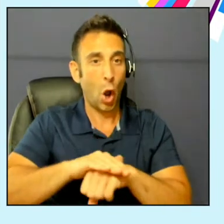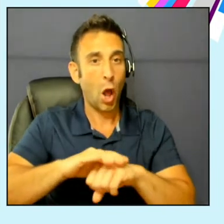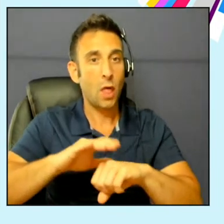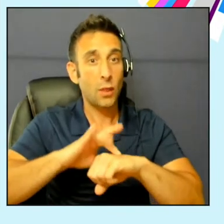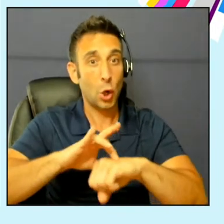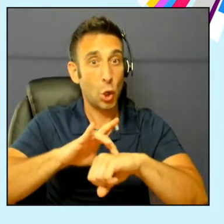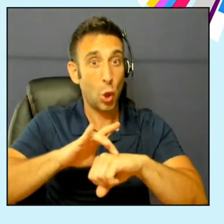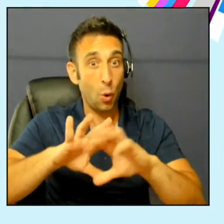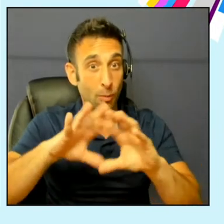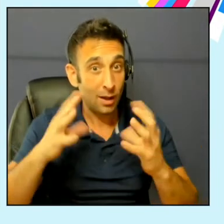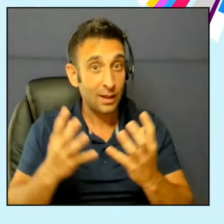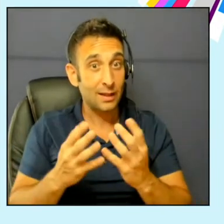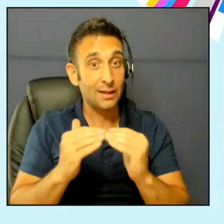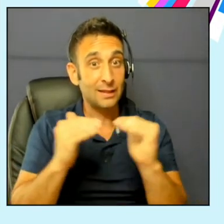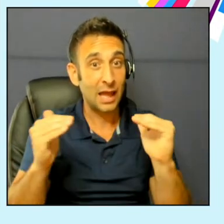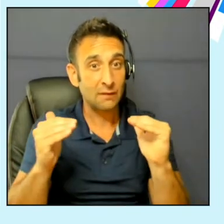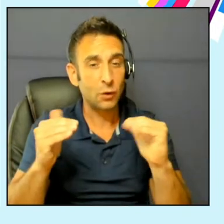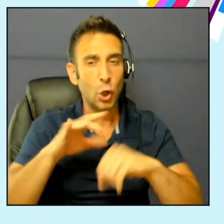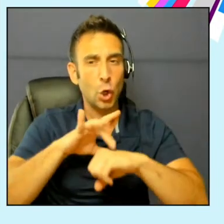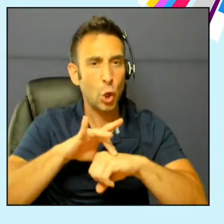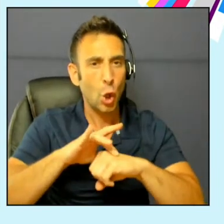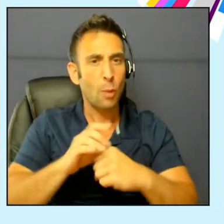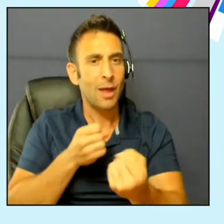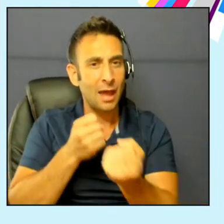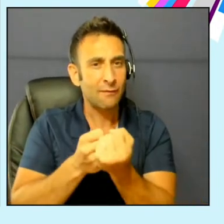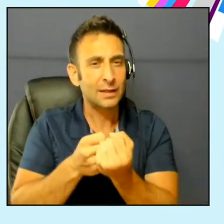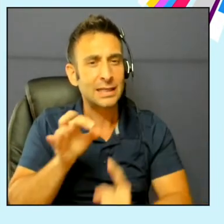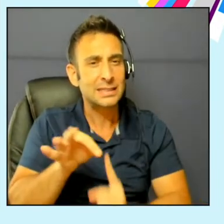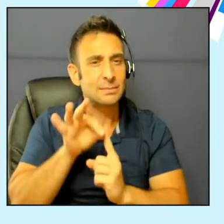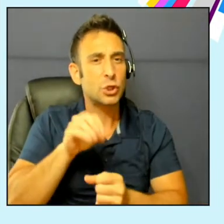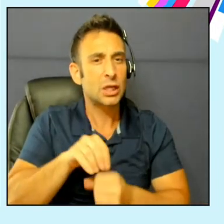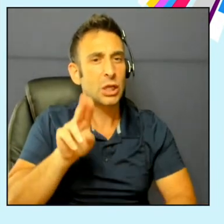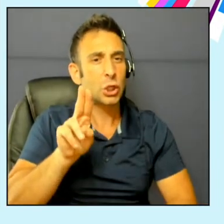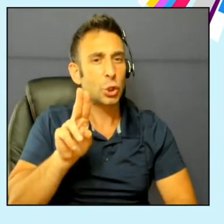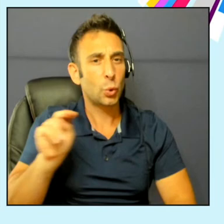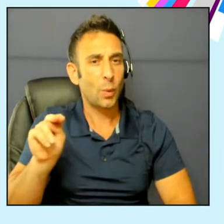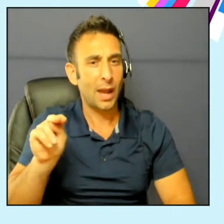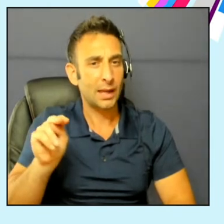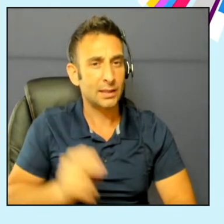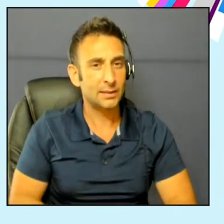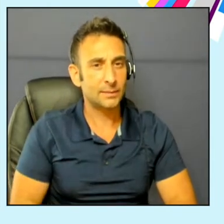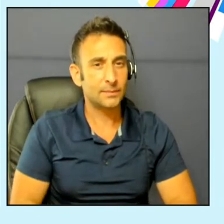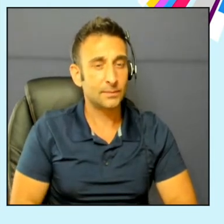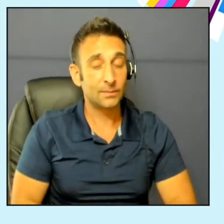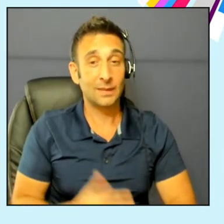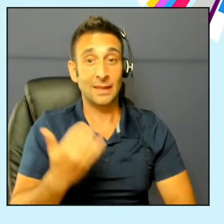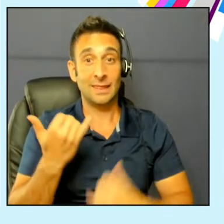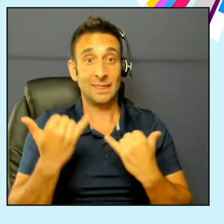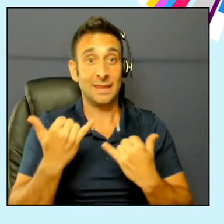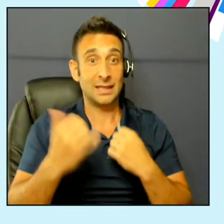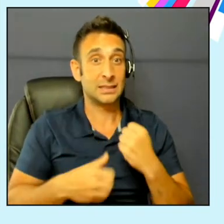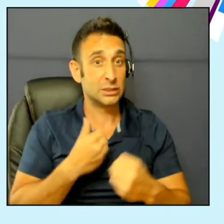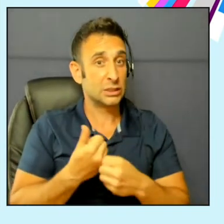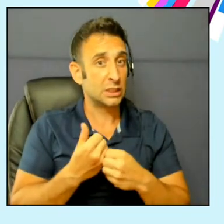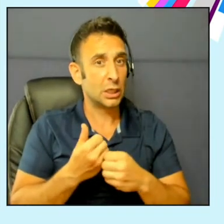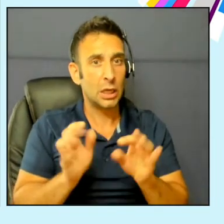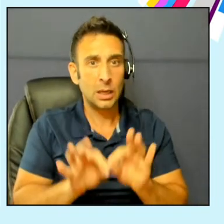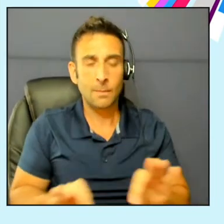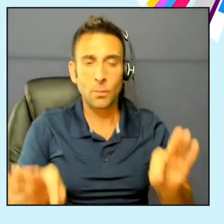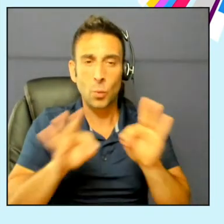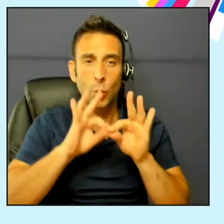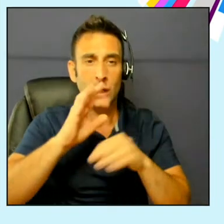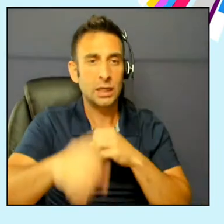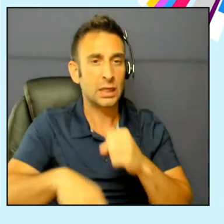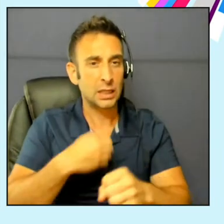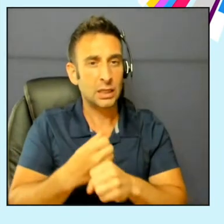And we do global advocacy, especially in the UN space. And this year is one of the most important years ever. In